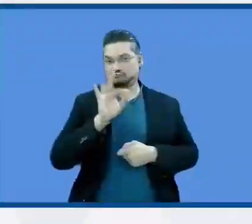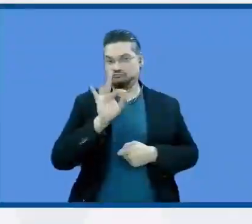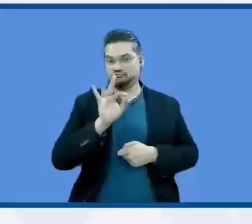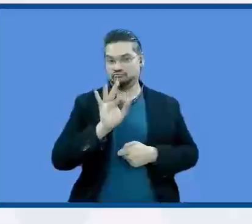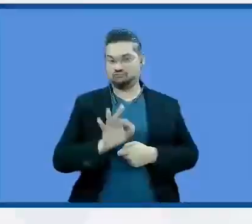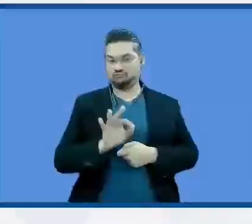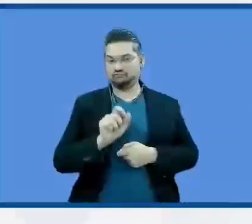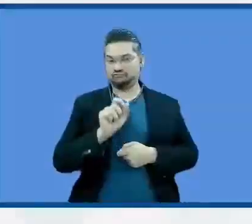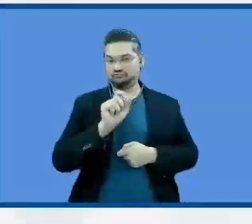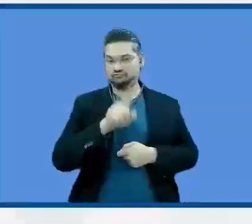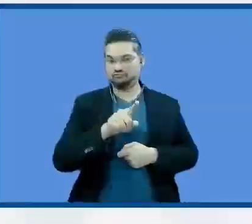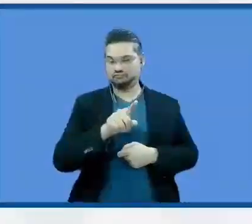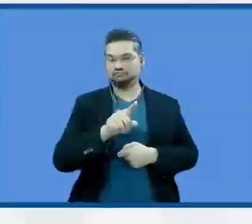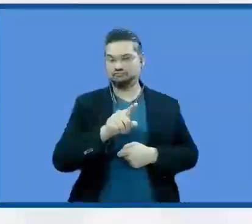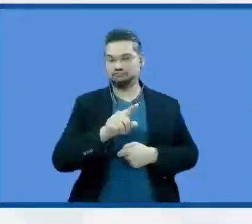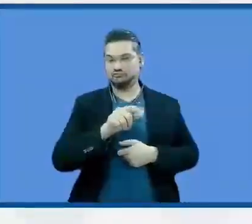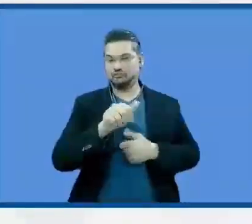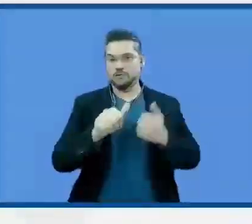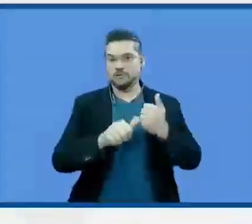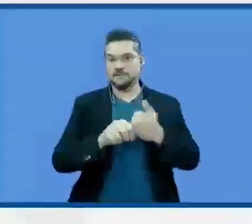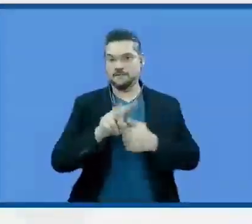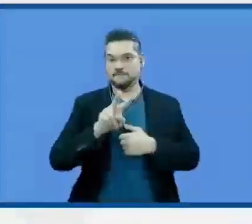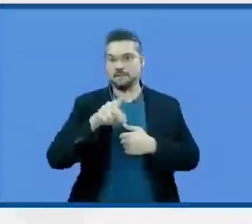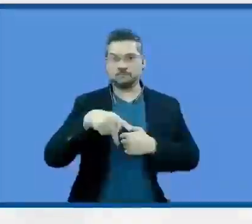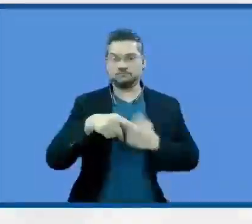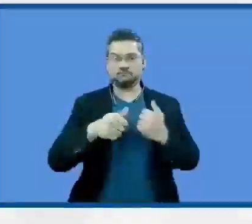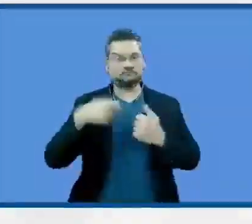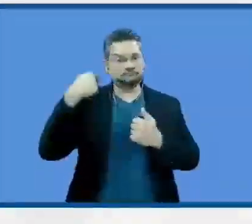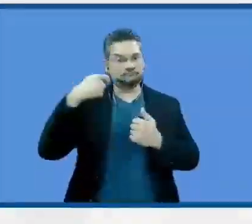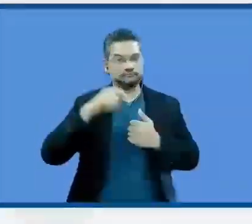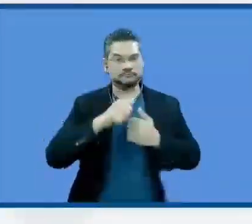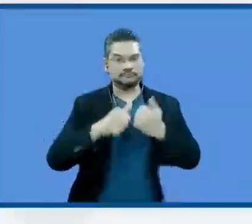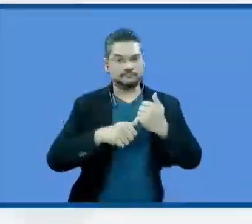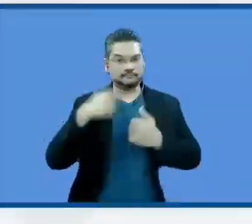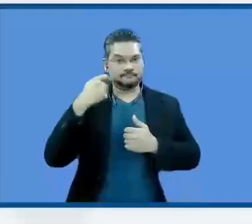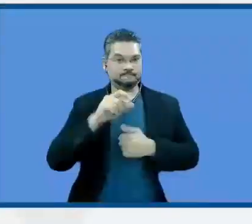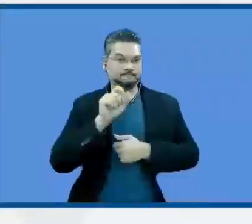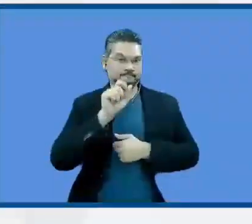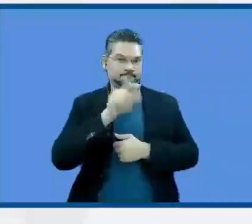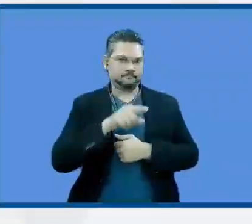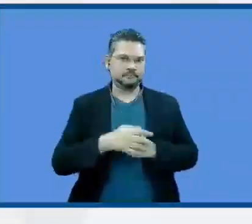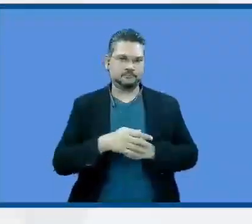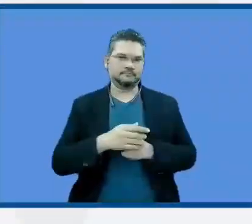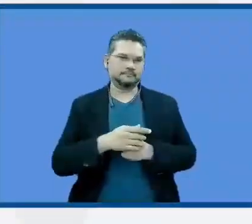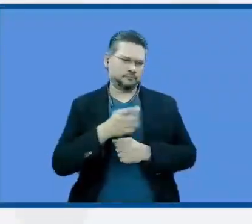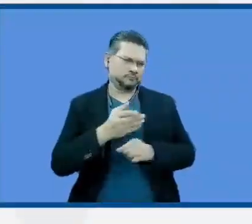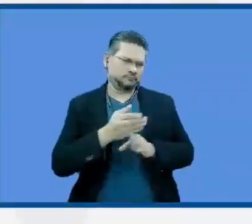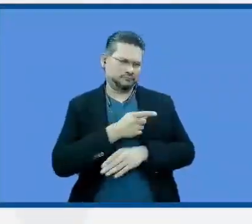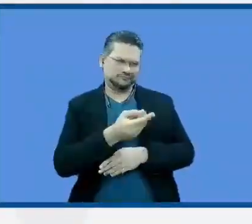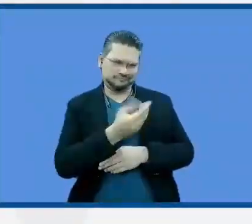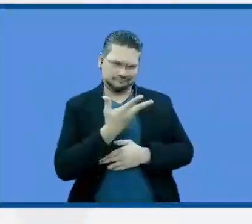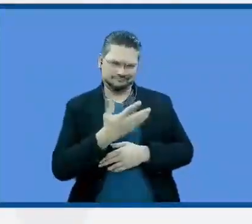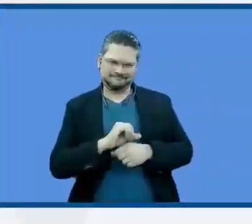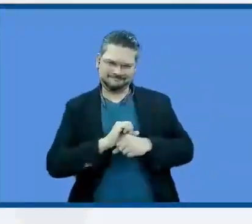vice president. And this has to do with, you had mentioned COVID as a major problem. You